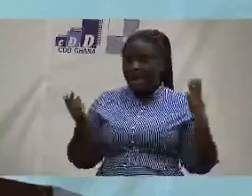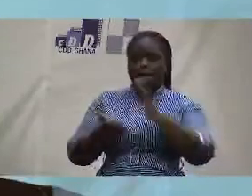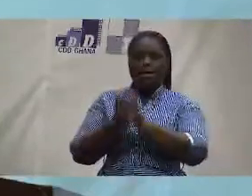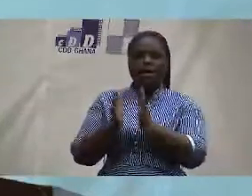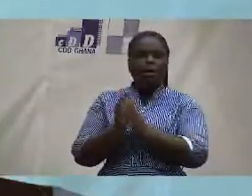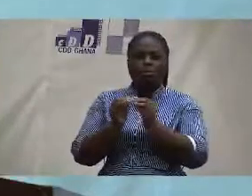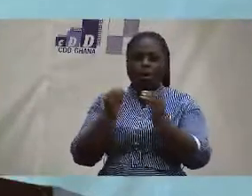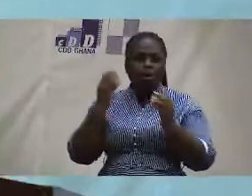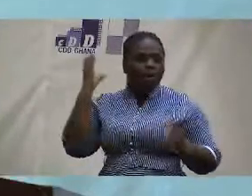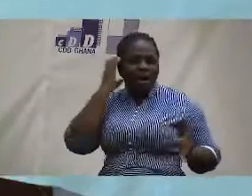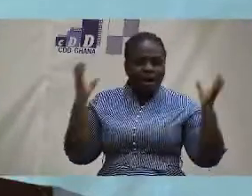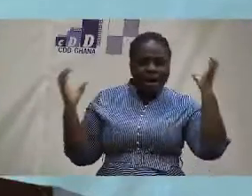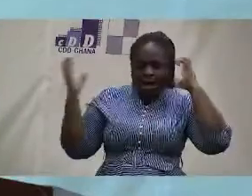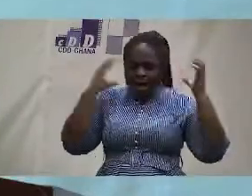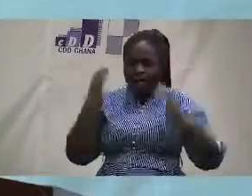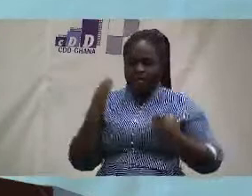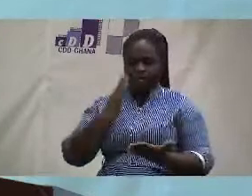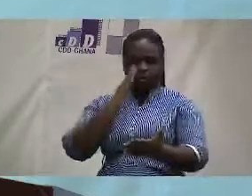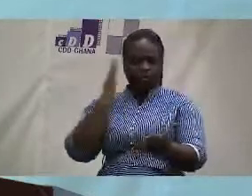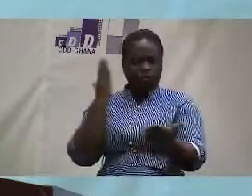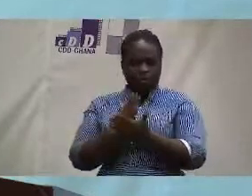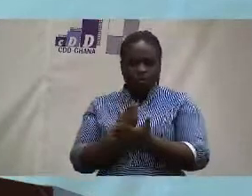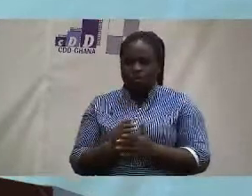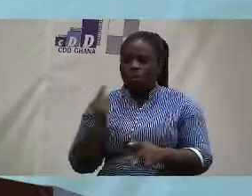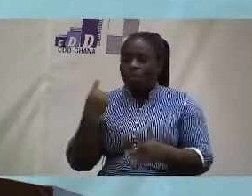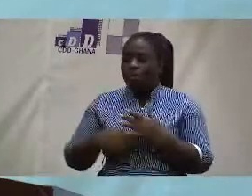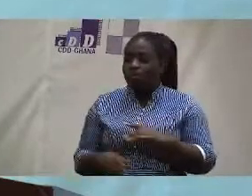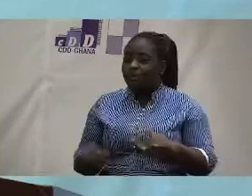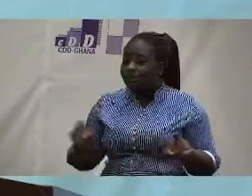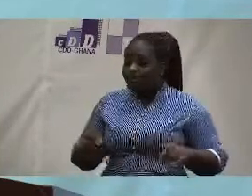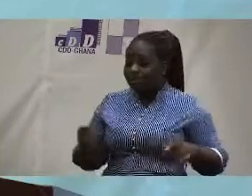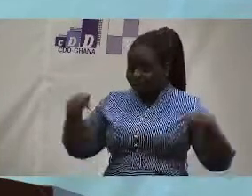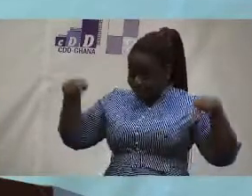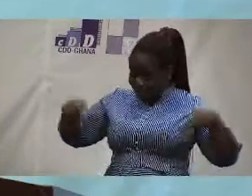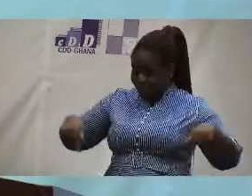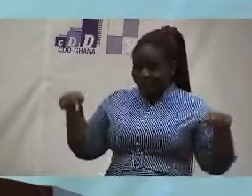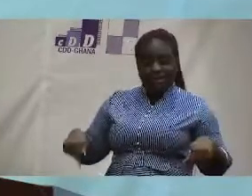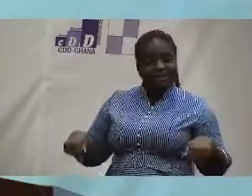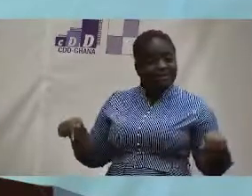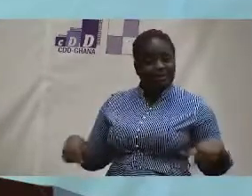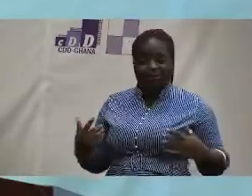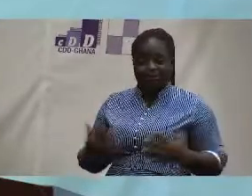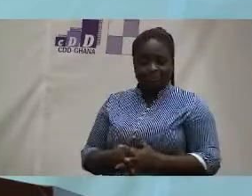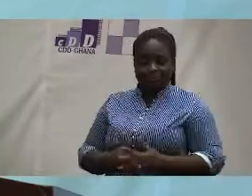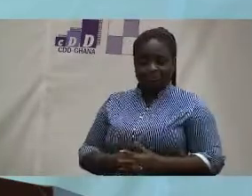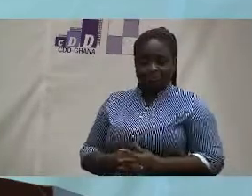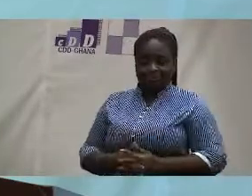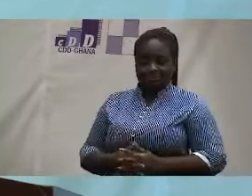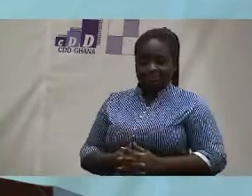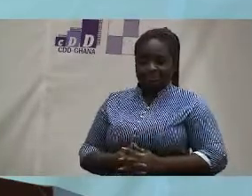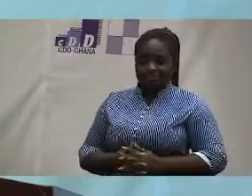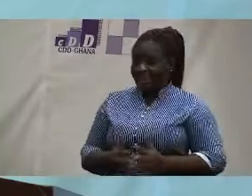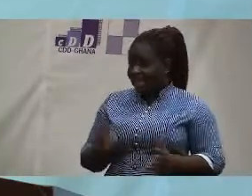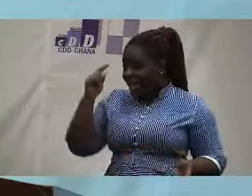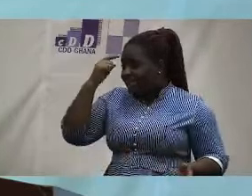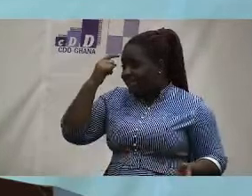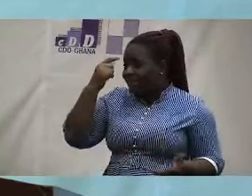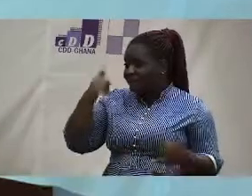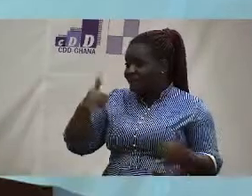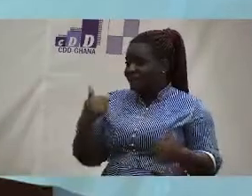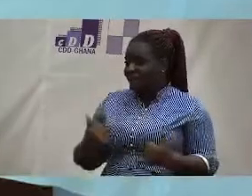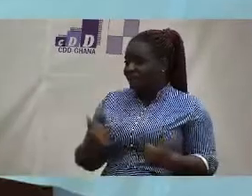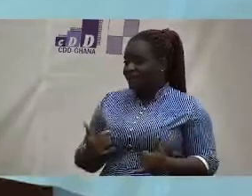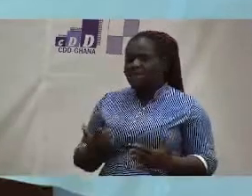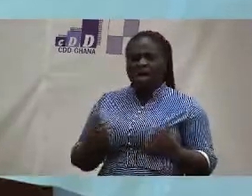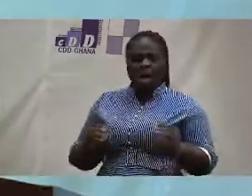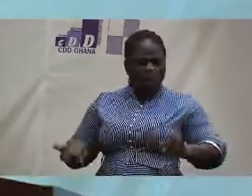amplified, shutting what we are doing at this particular moment down. And I think these are